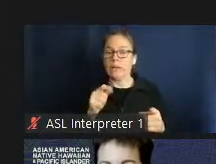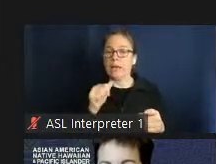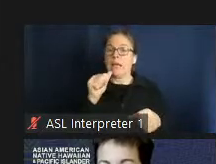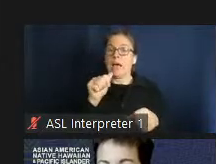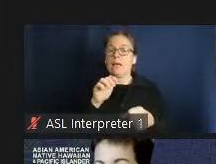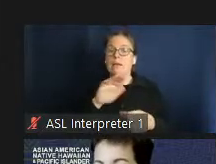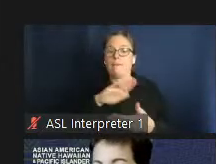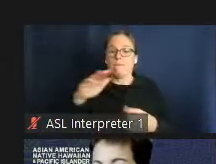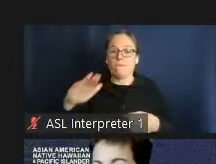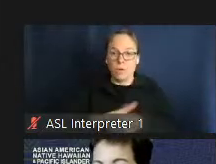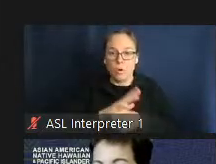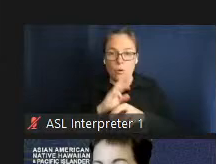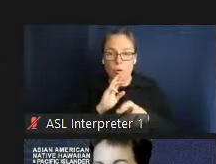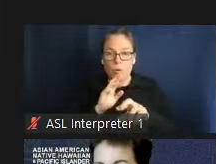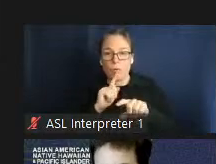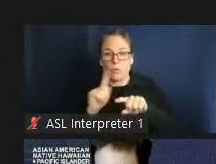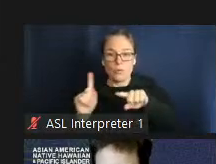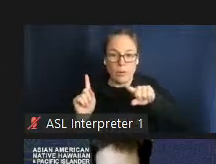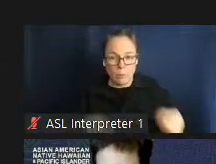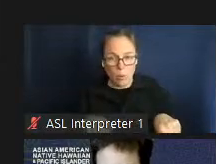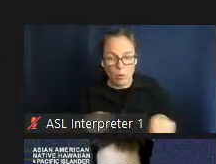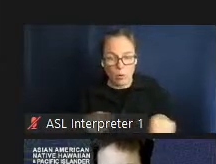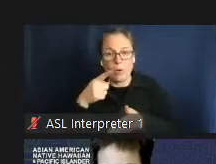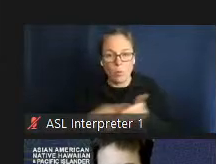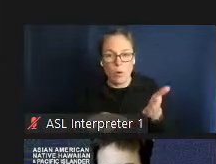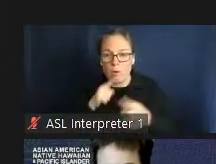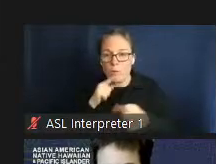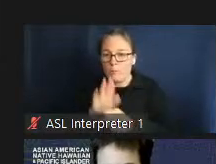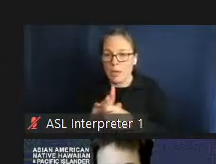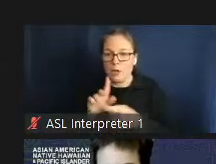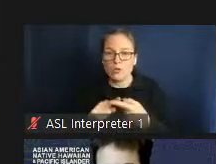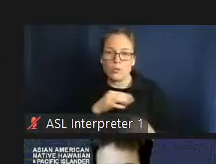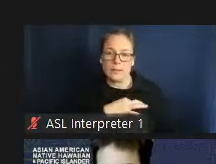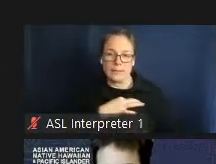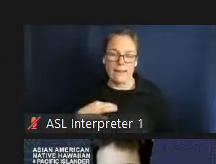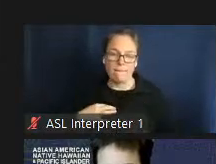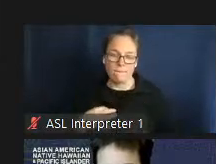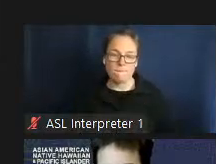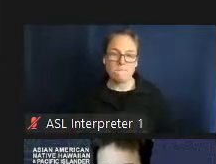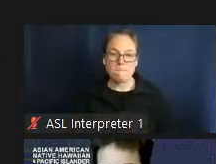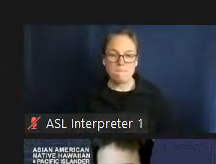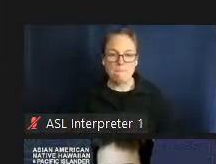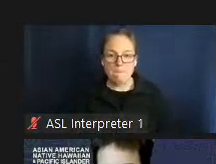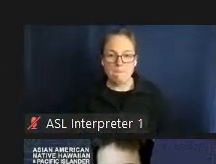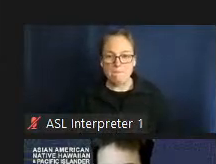investments that Washington County has made relative to equity, diversity, and inclusion.